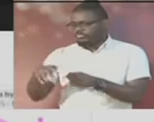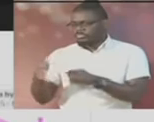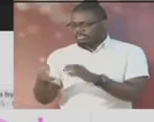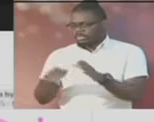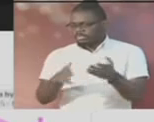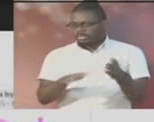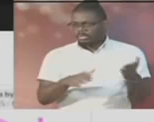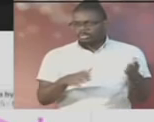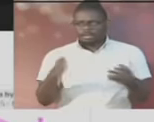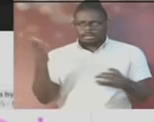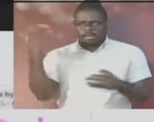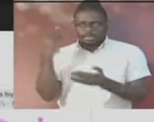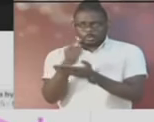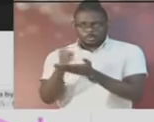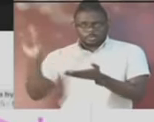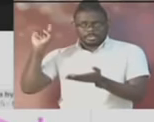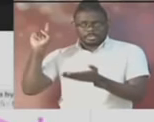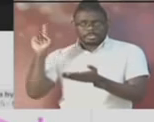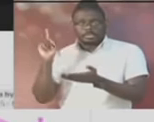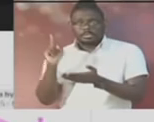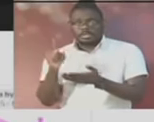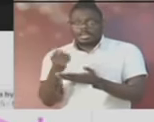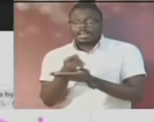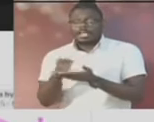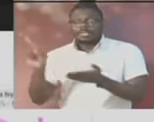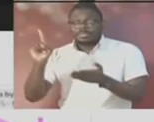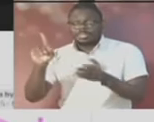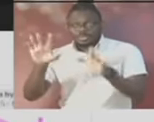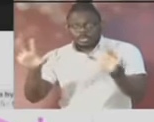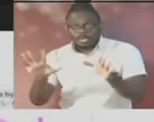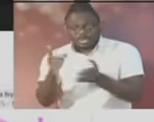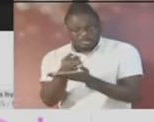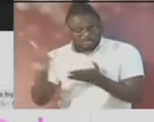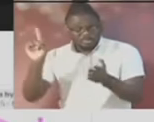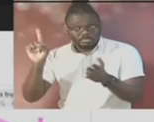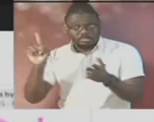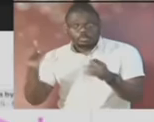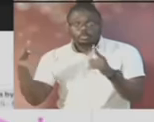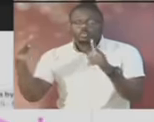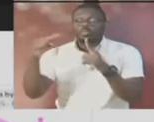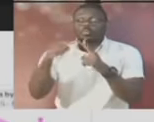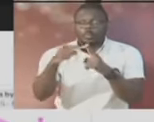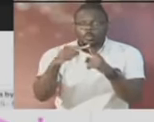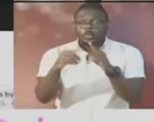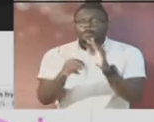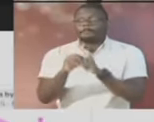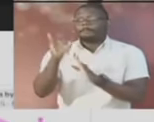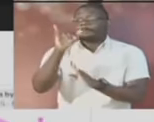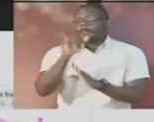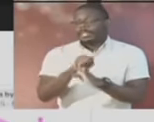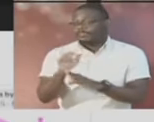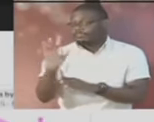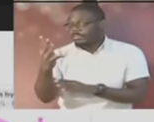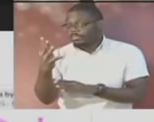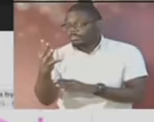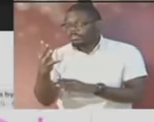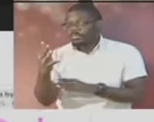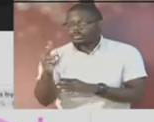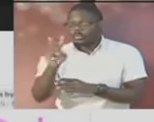week or so, from last week Sunday, not this Sunday gone, April 25th, through to May 4th, where we saw about 26 deaths take